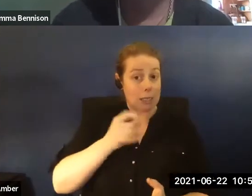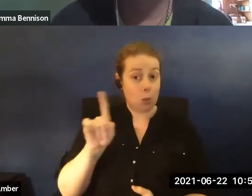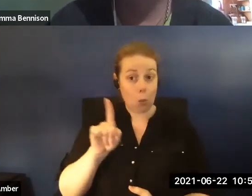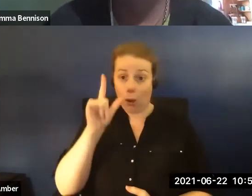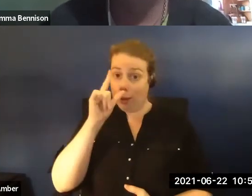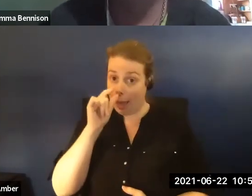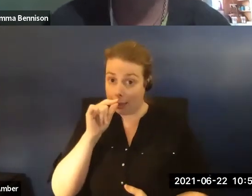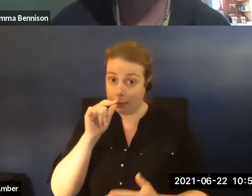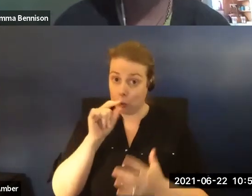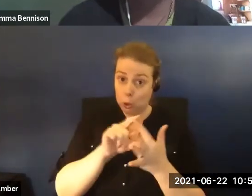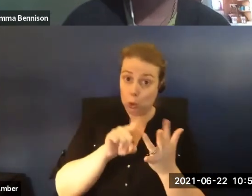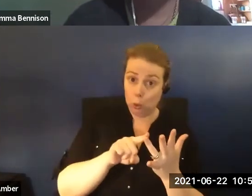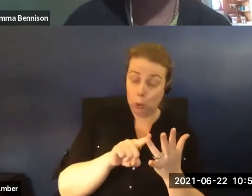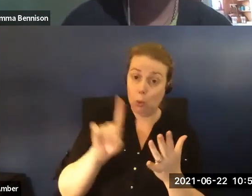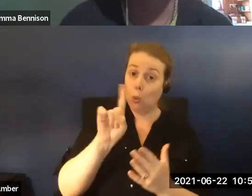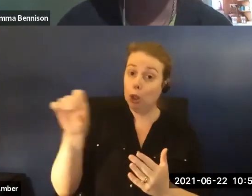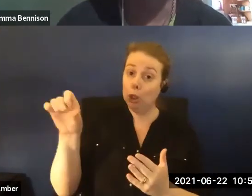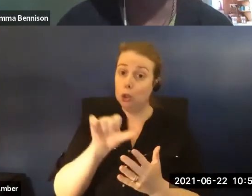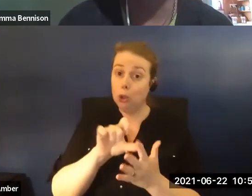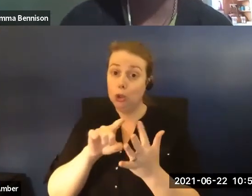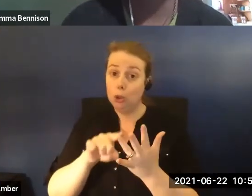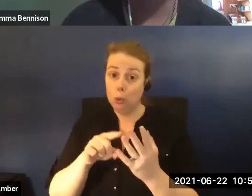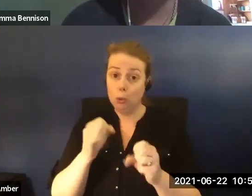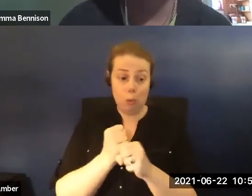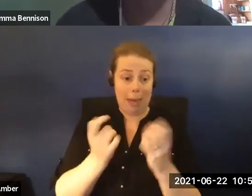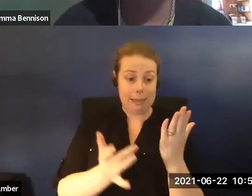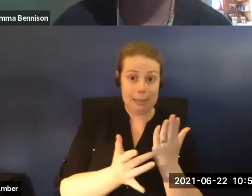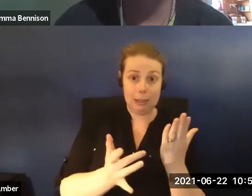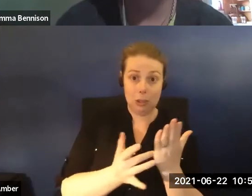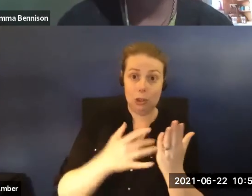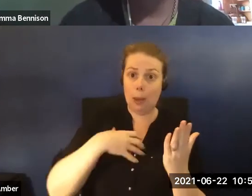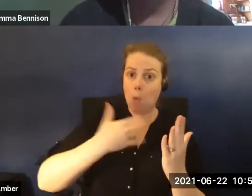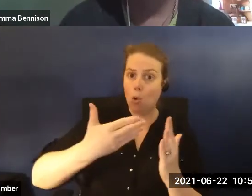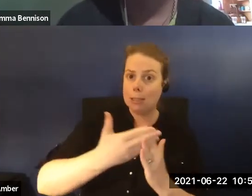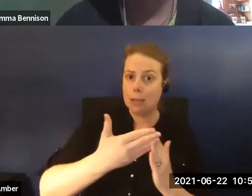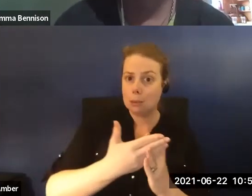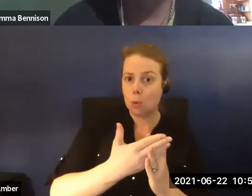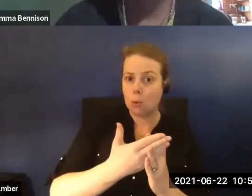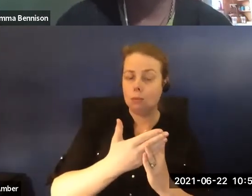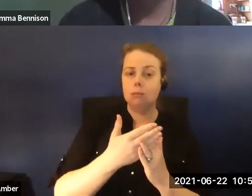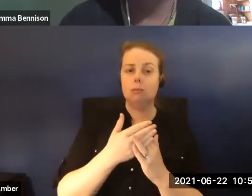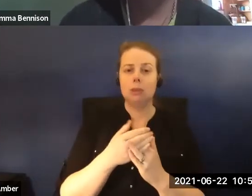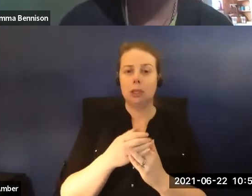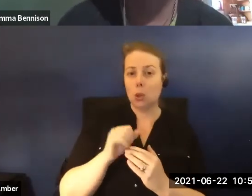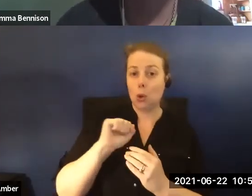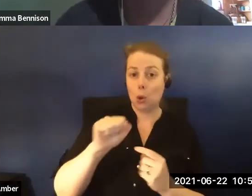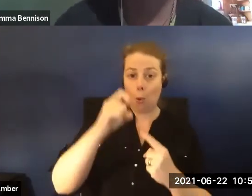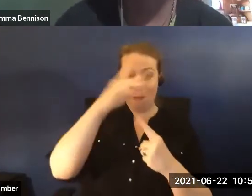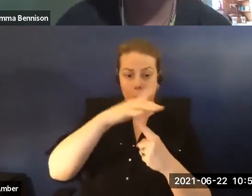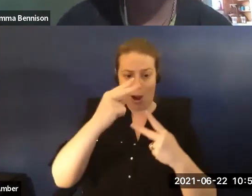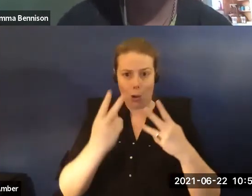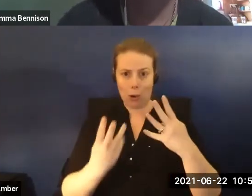make tech-powered products and services more accessible? What would be, you know, right at the top of your priority list?